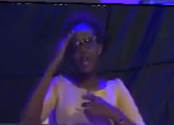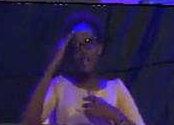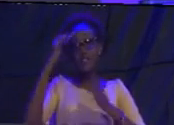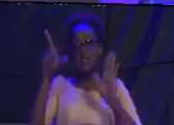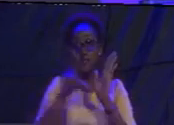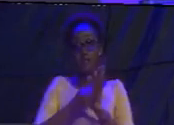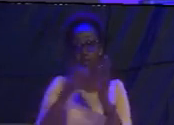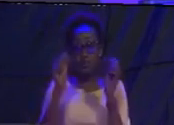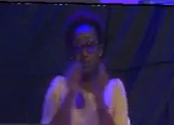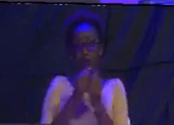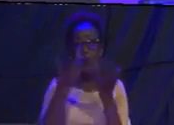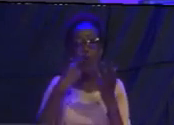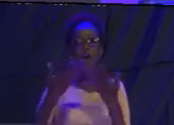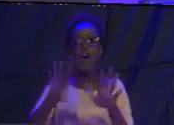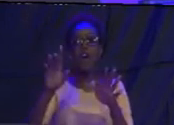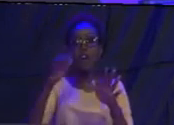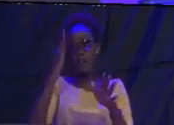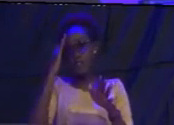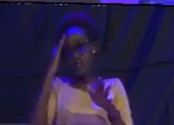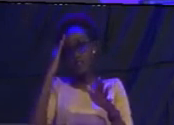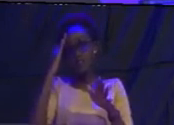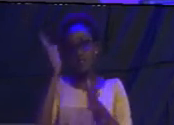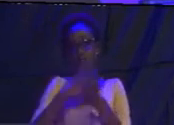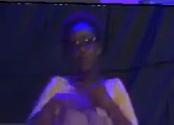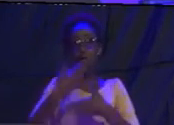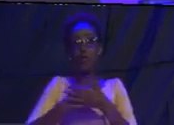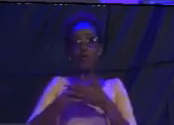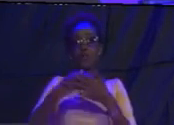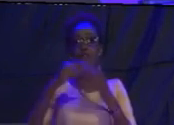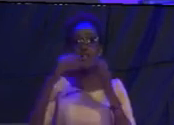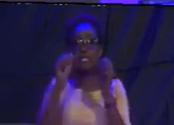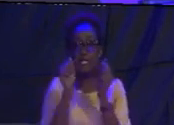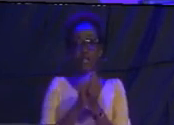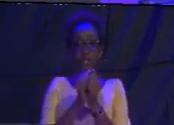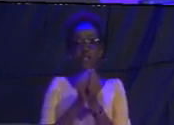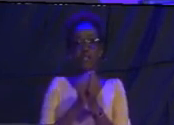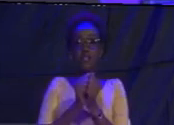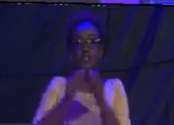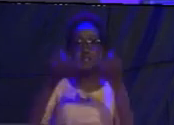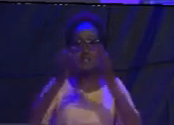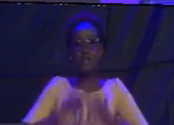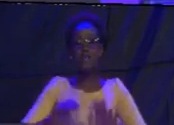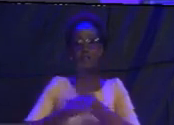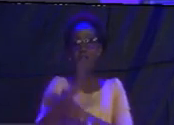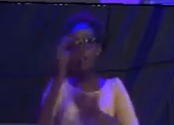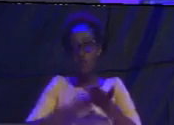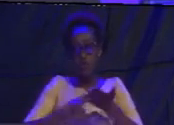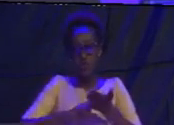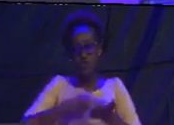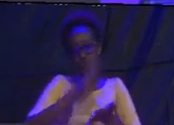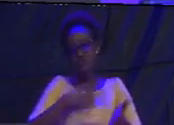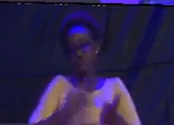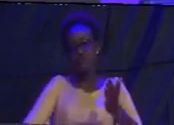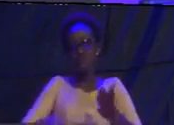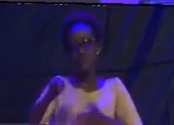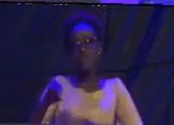He knows the 10 plagues that God unleashed upon Egypt for Egypt to